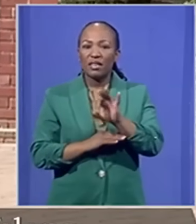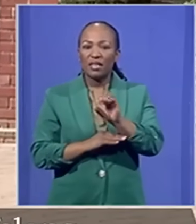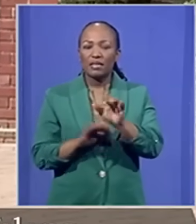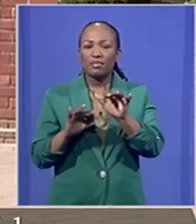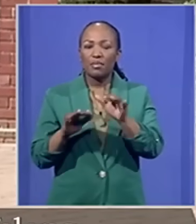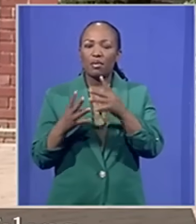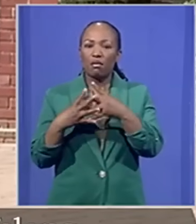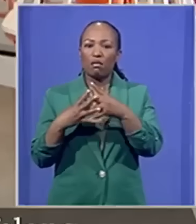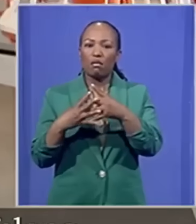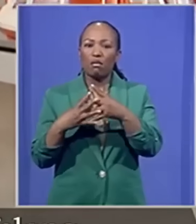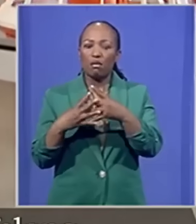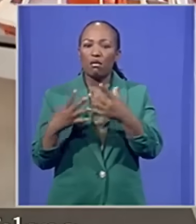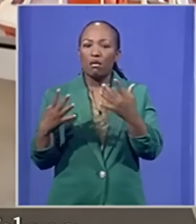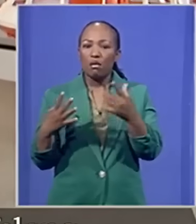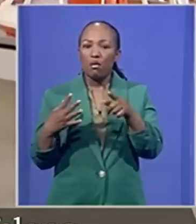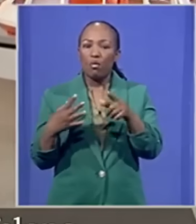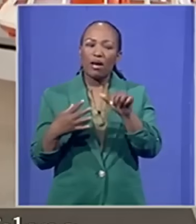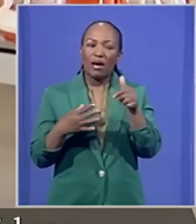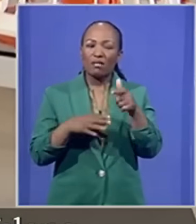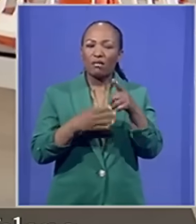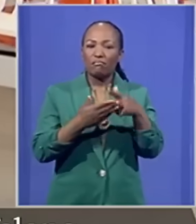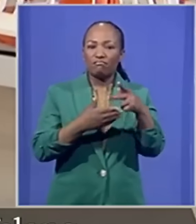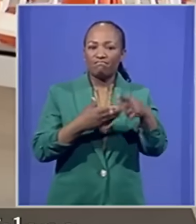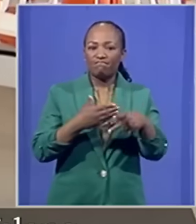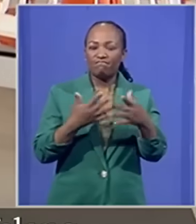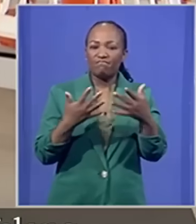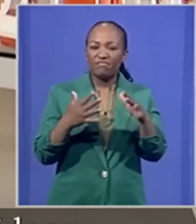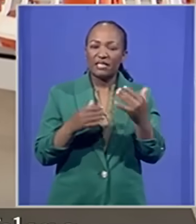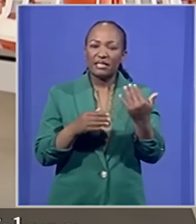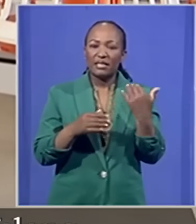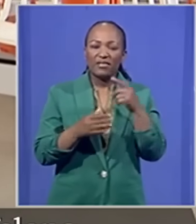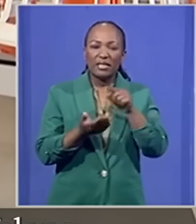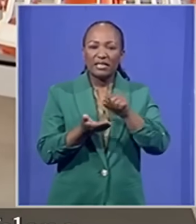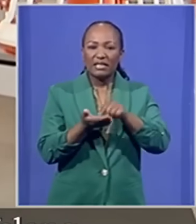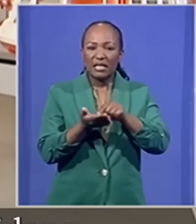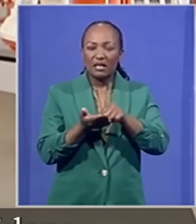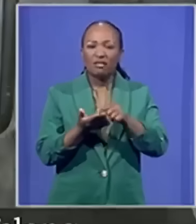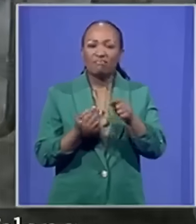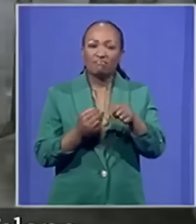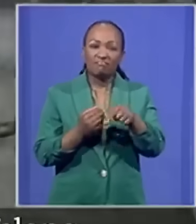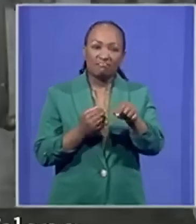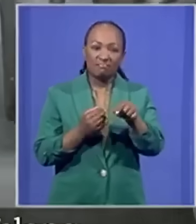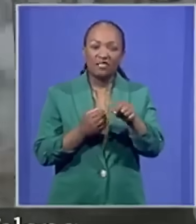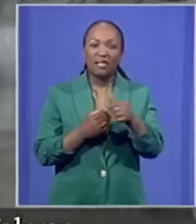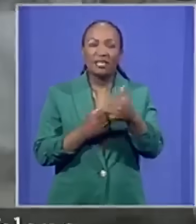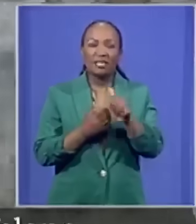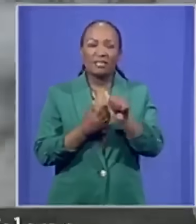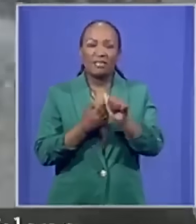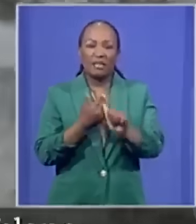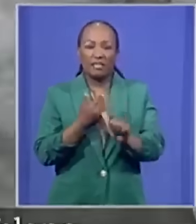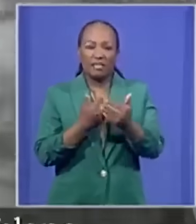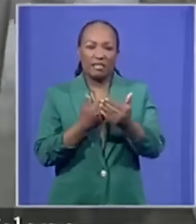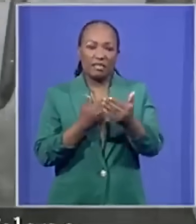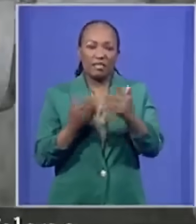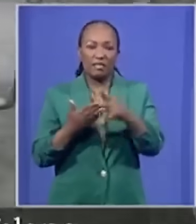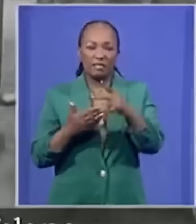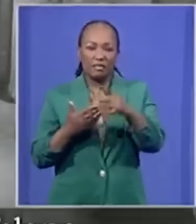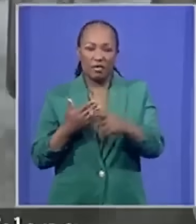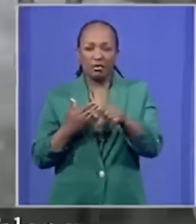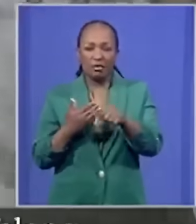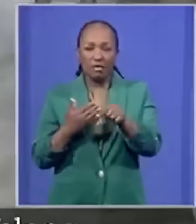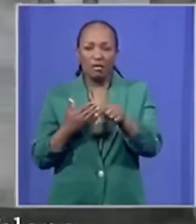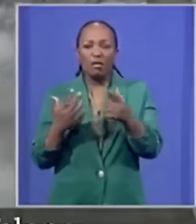kwa projekeng ya dikgogo e solofetsweng go konosediwa mo dikgweding di le 6. Projeke eno e tlile go kgontsha Lefapha la Ditirelo